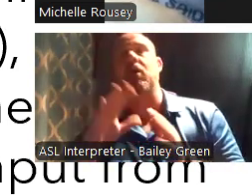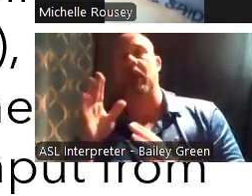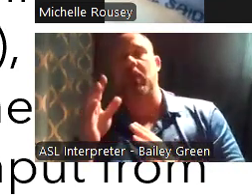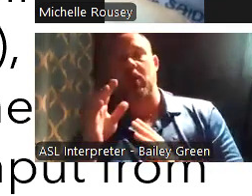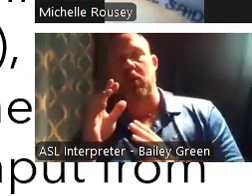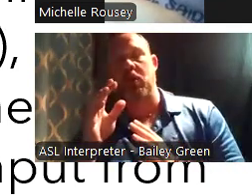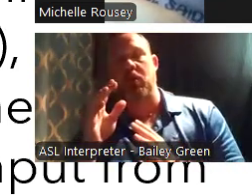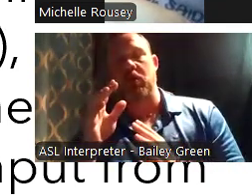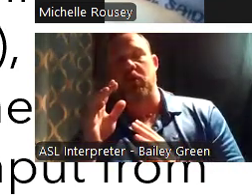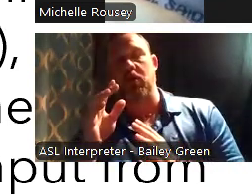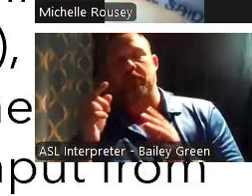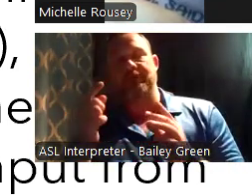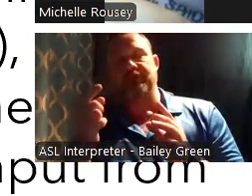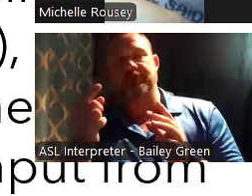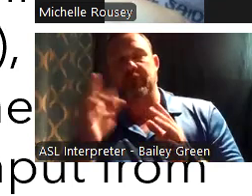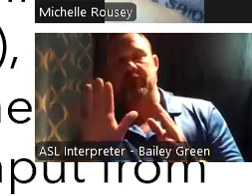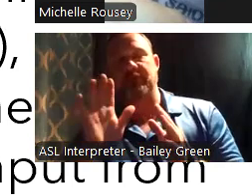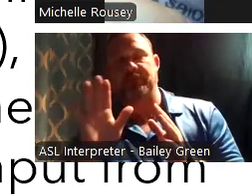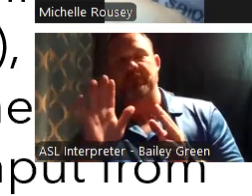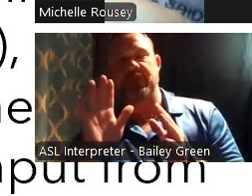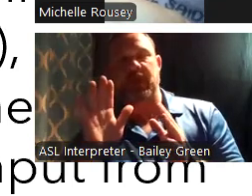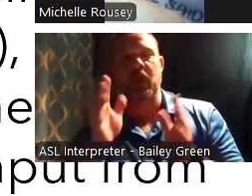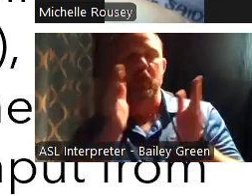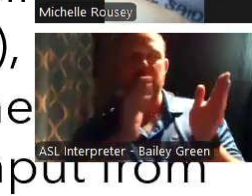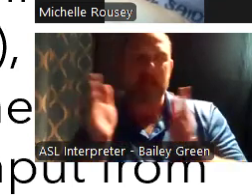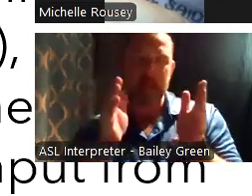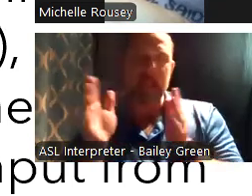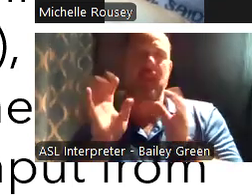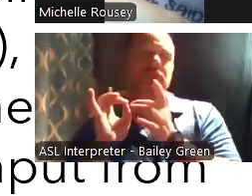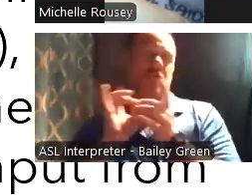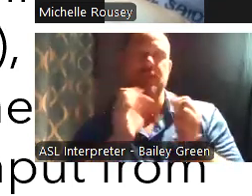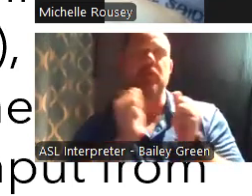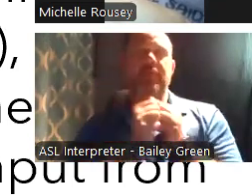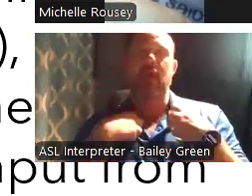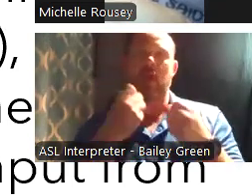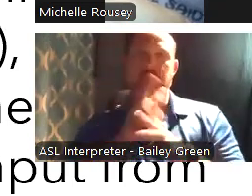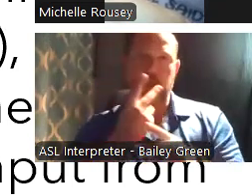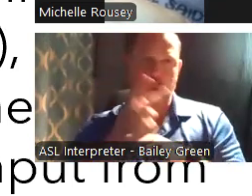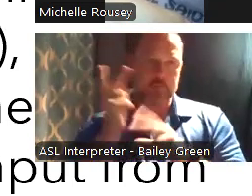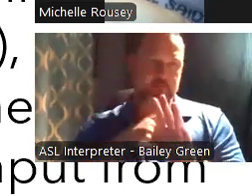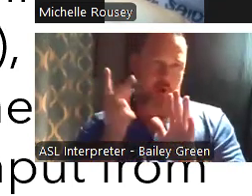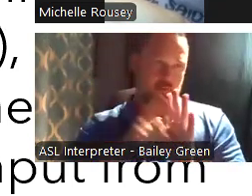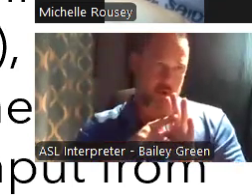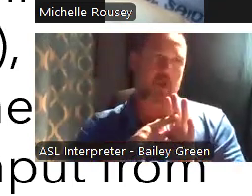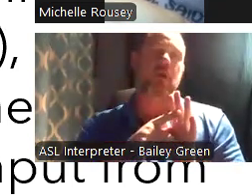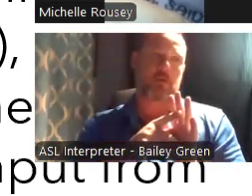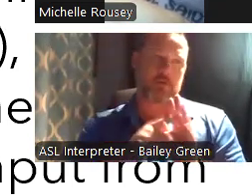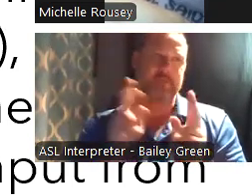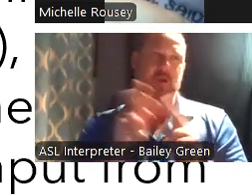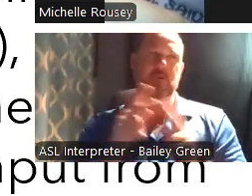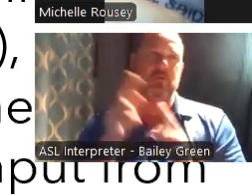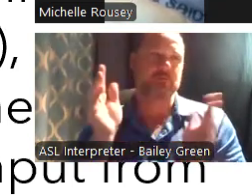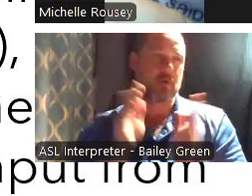premium associated with the healthcare program, which is very small, very